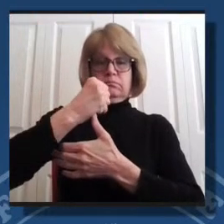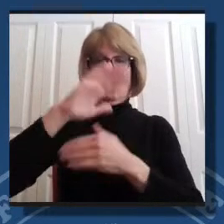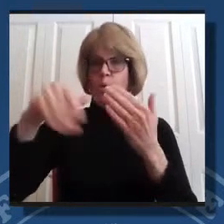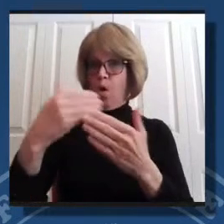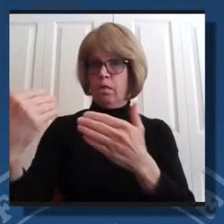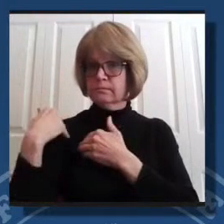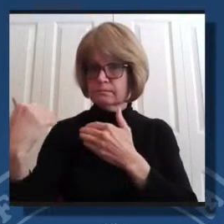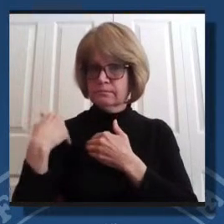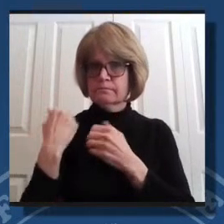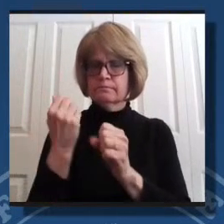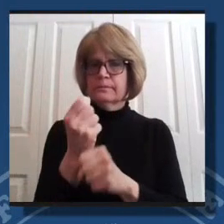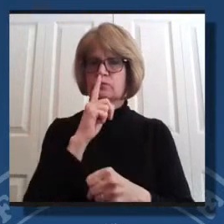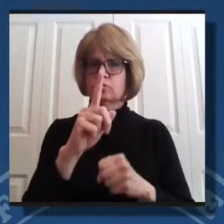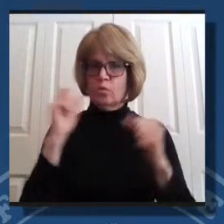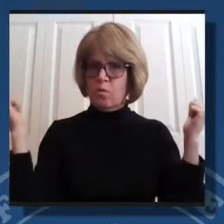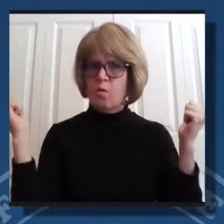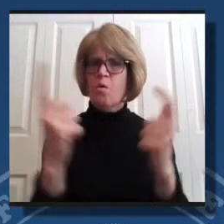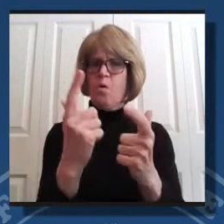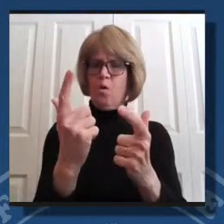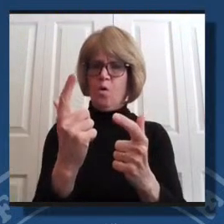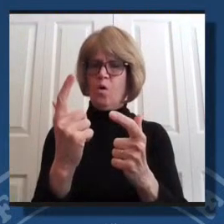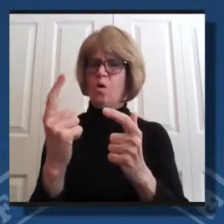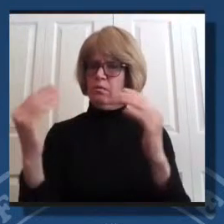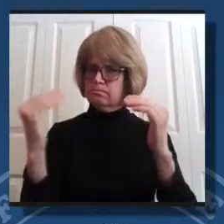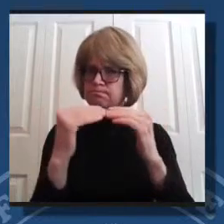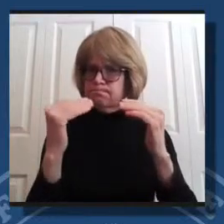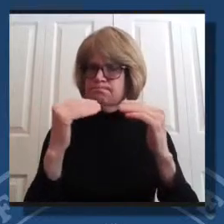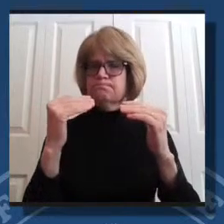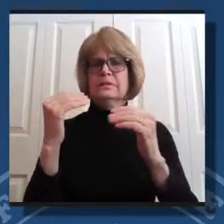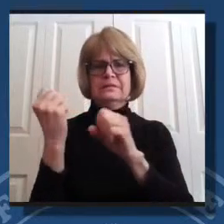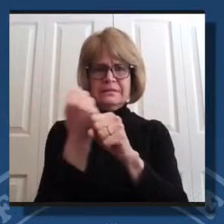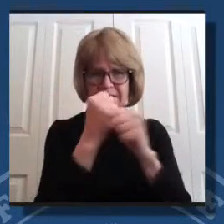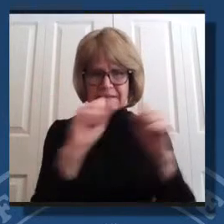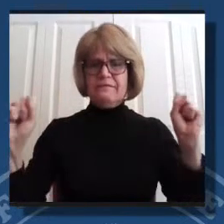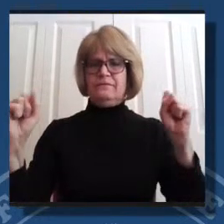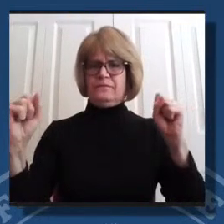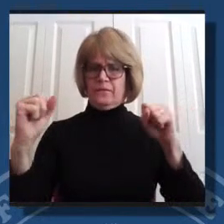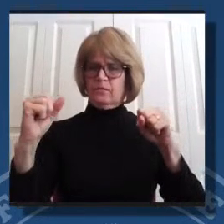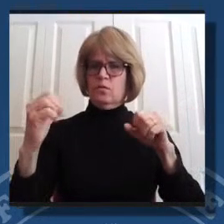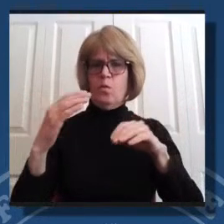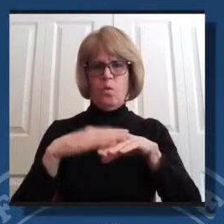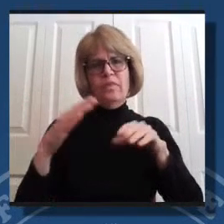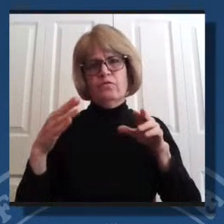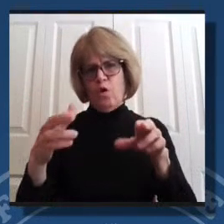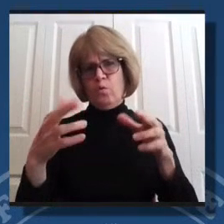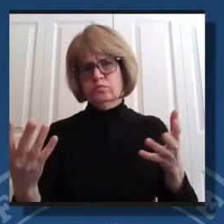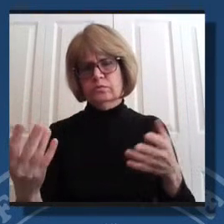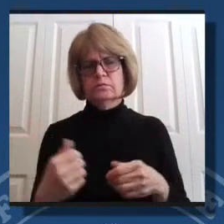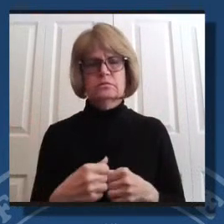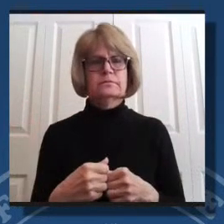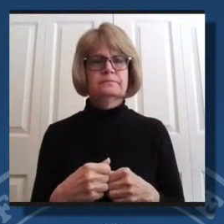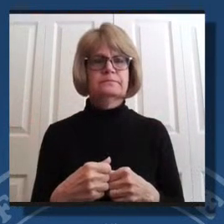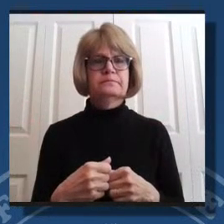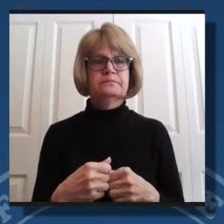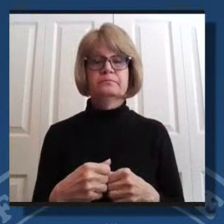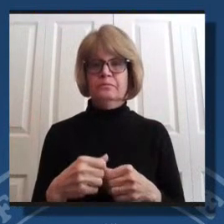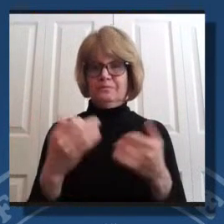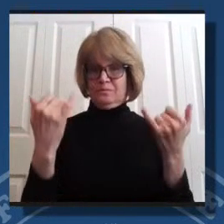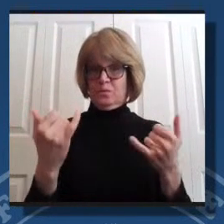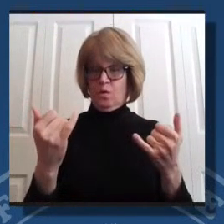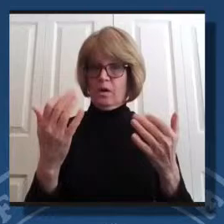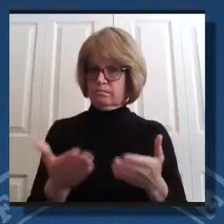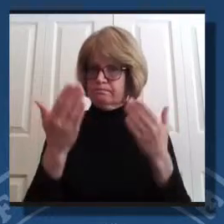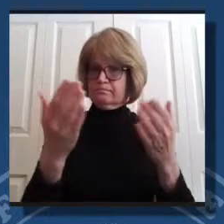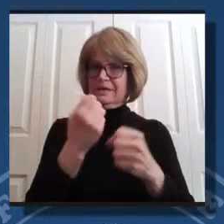in ensuring that everyone has equal access to safe roadways. In addition to the safety measures presented today,